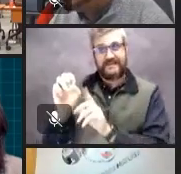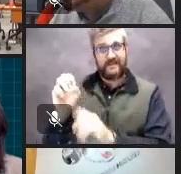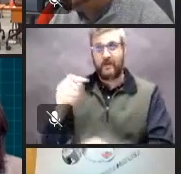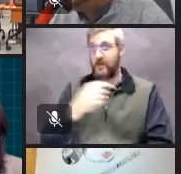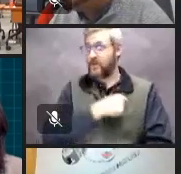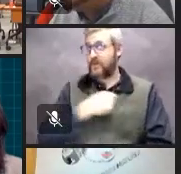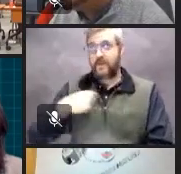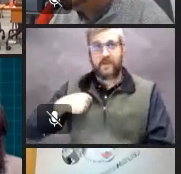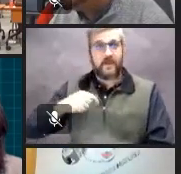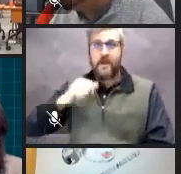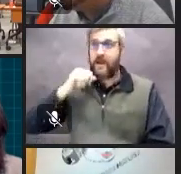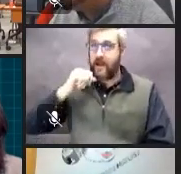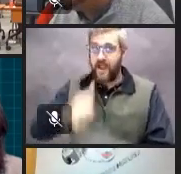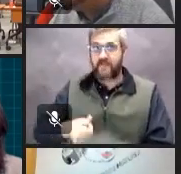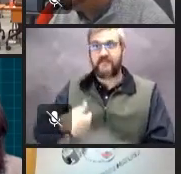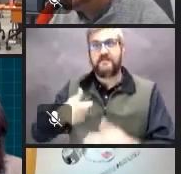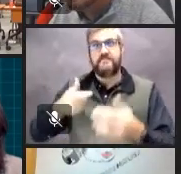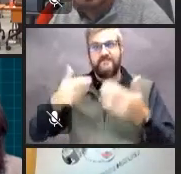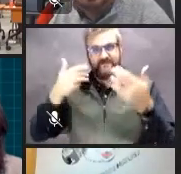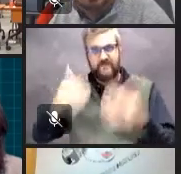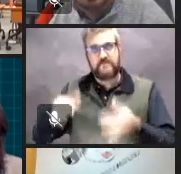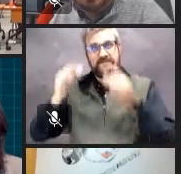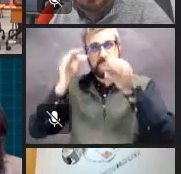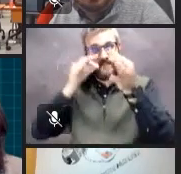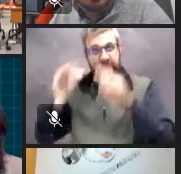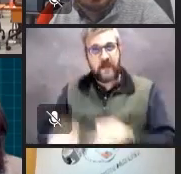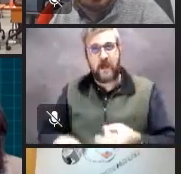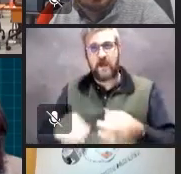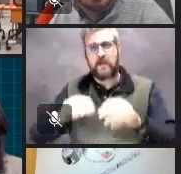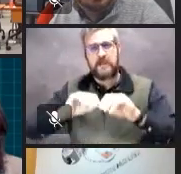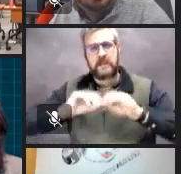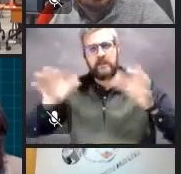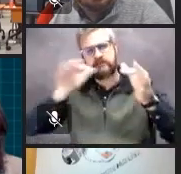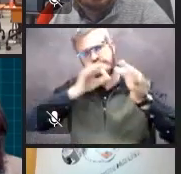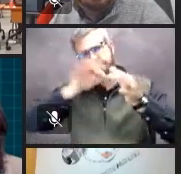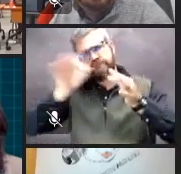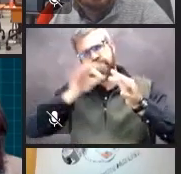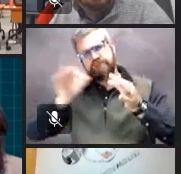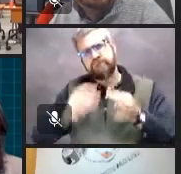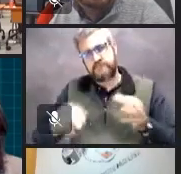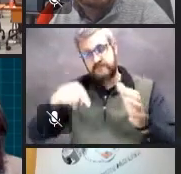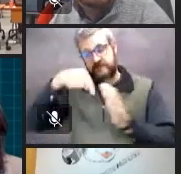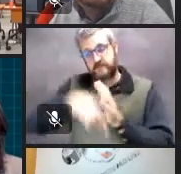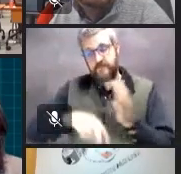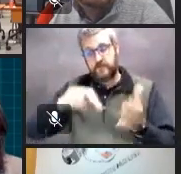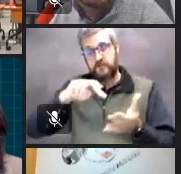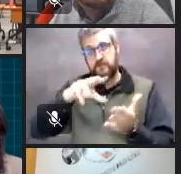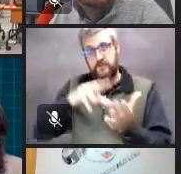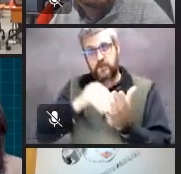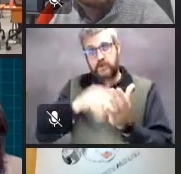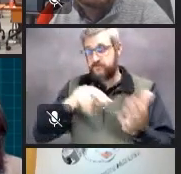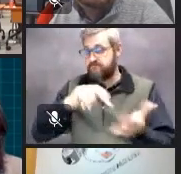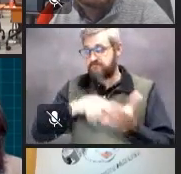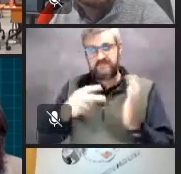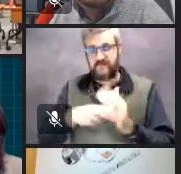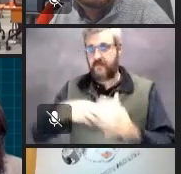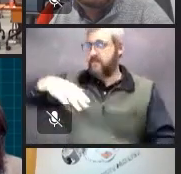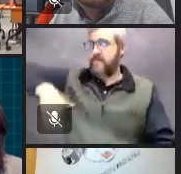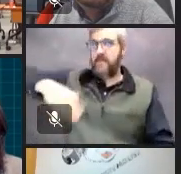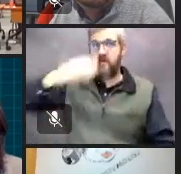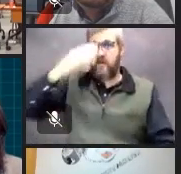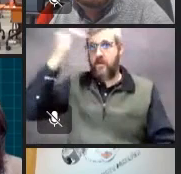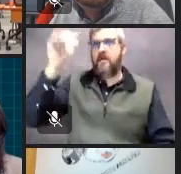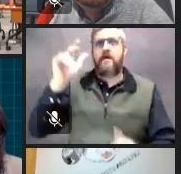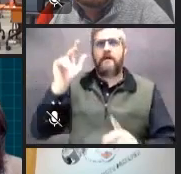to define or spell out exactly what deeper learning means, because we think there's some value in having